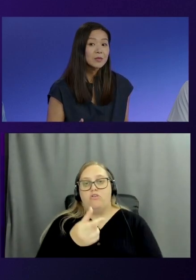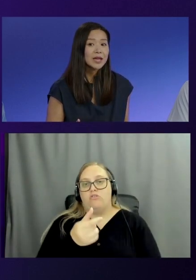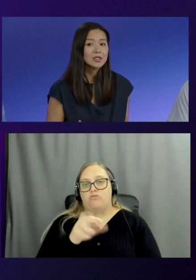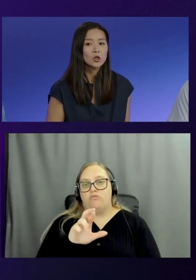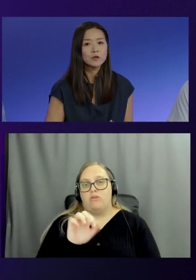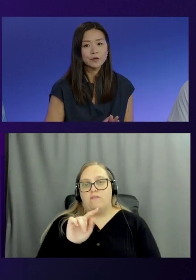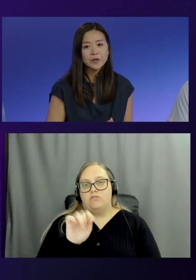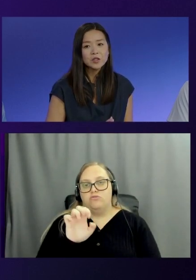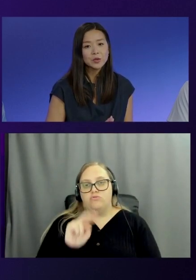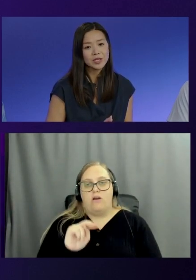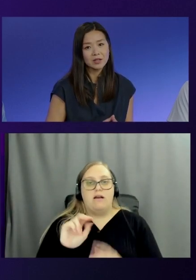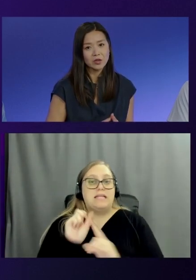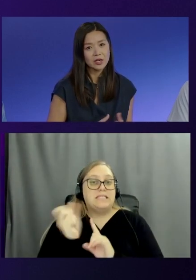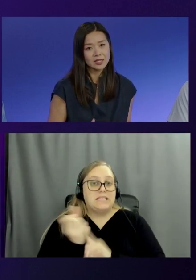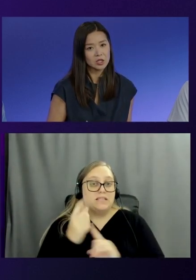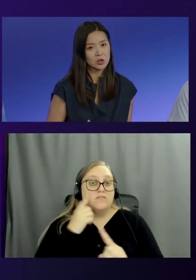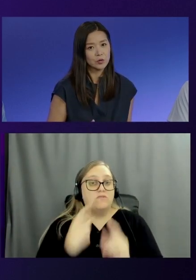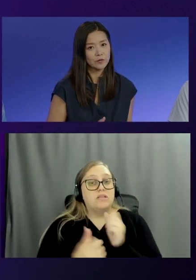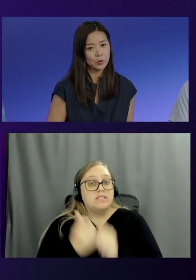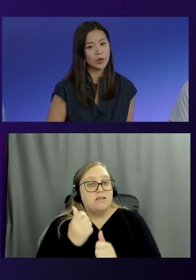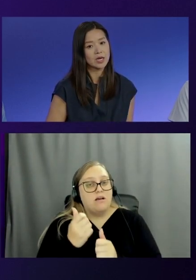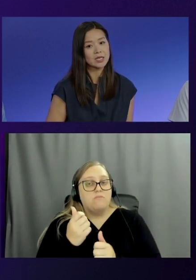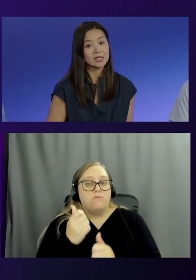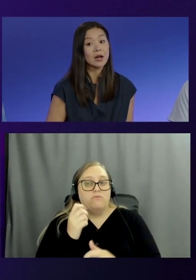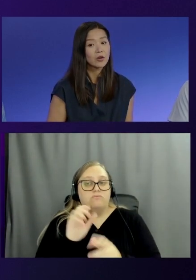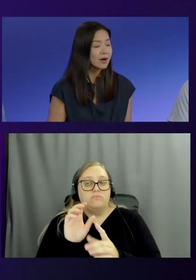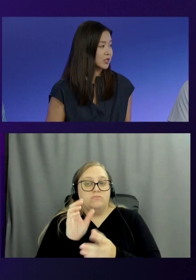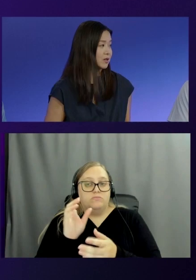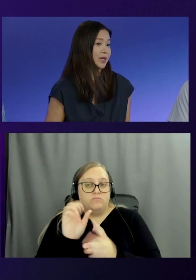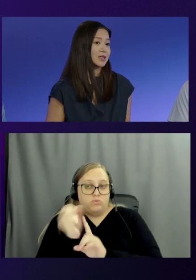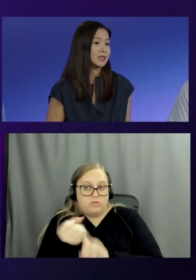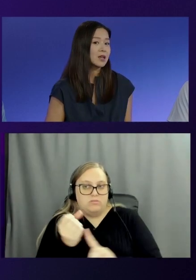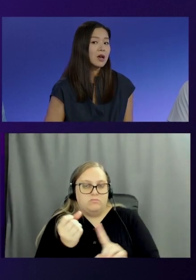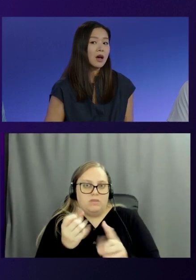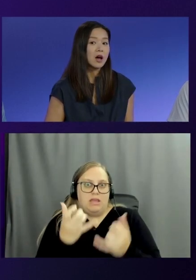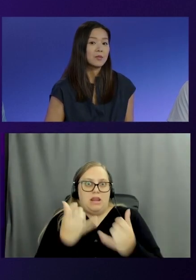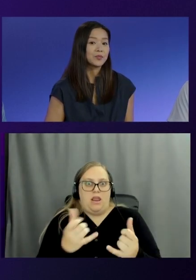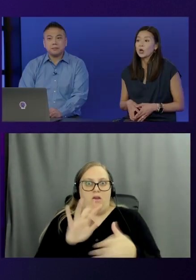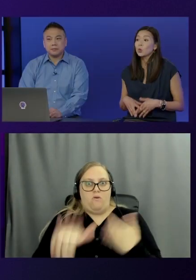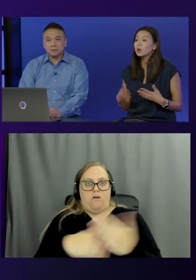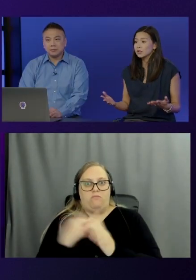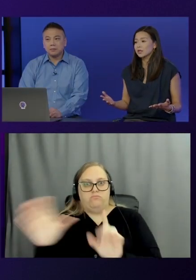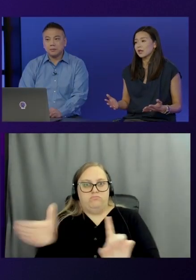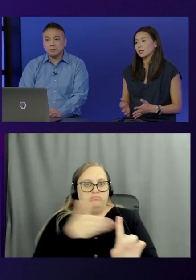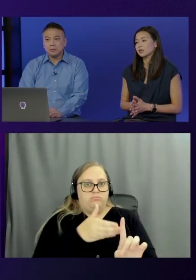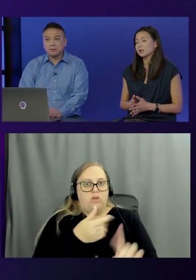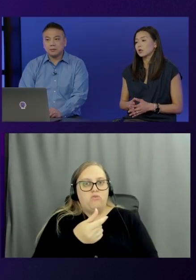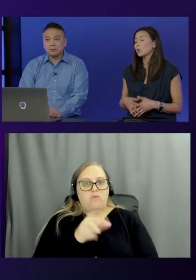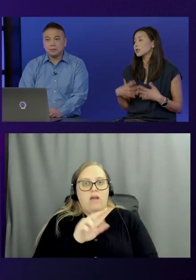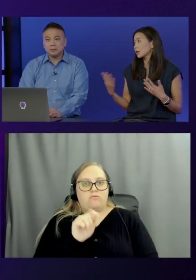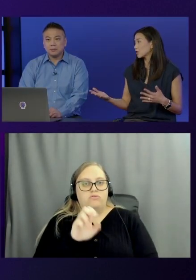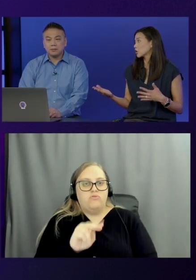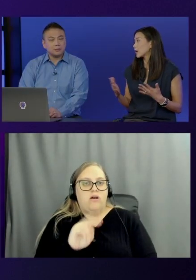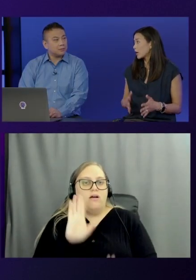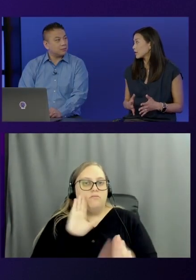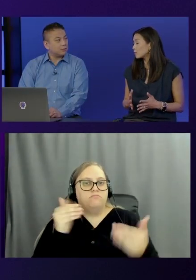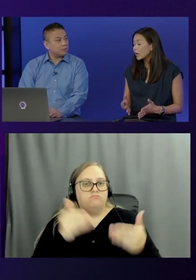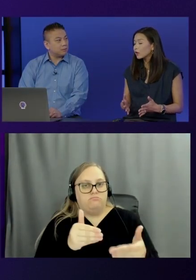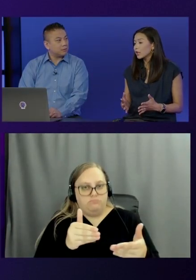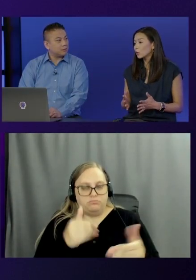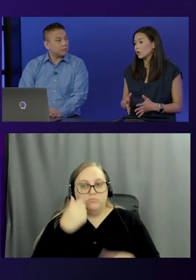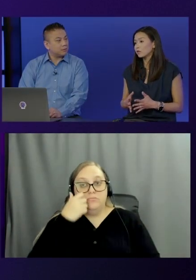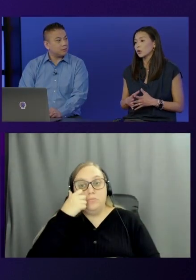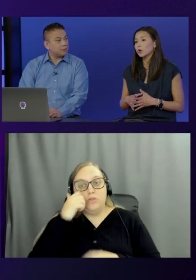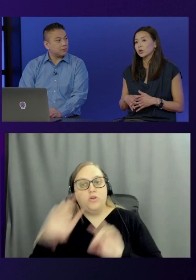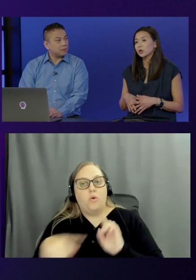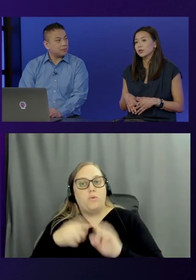In some cases, over 50% of their EC2 footprint is now Graviton-based. And what we're seeing is, once a customer has